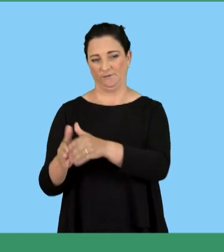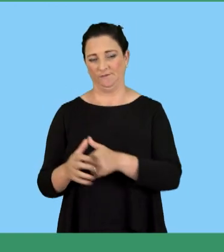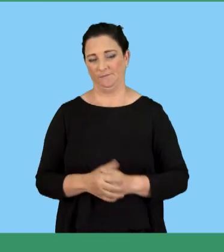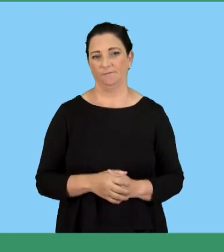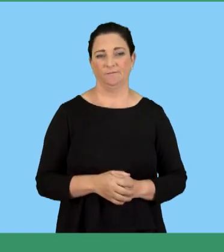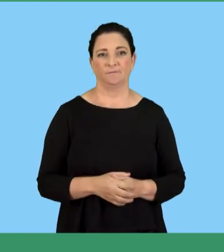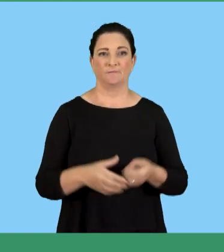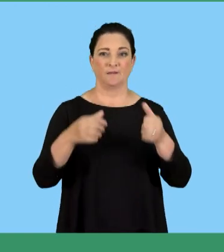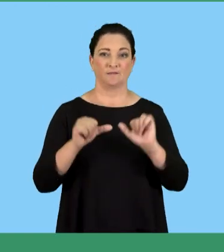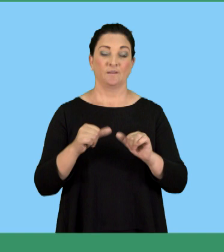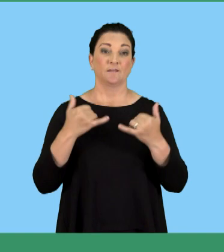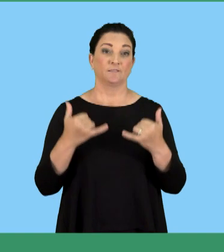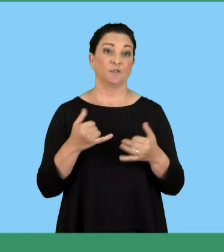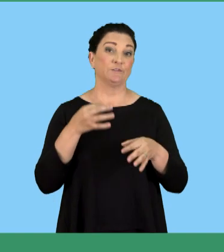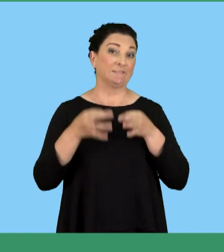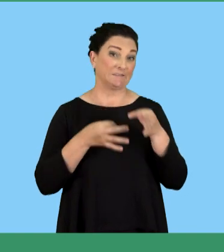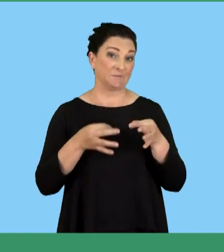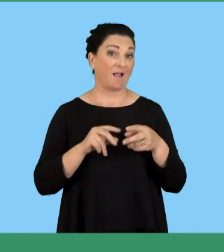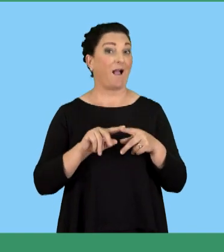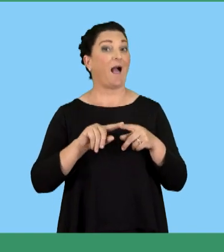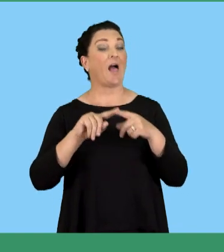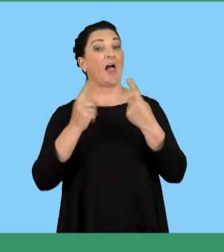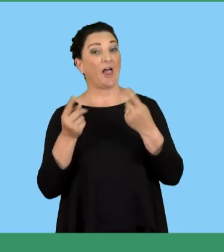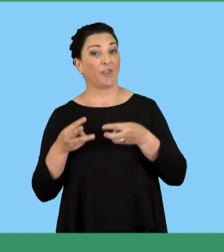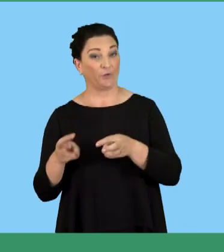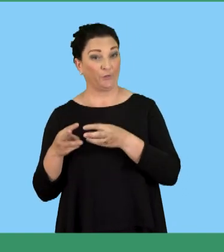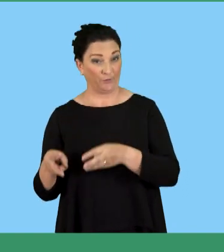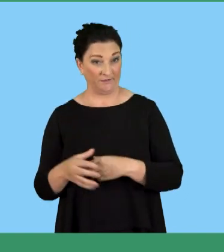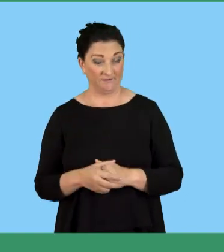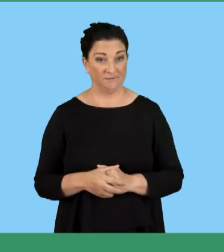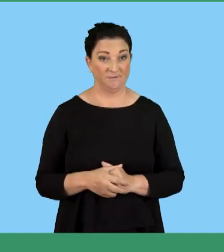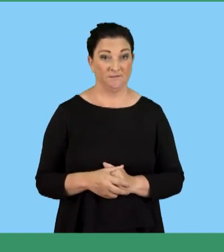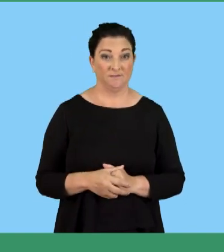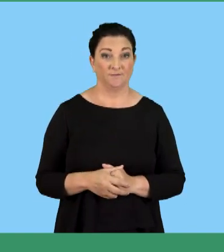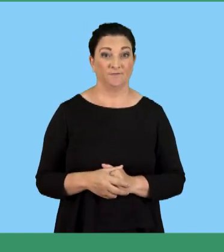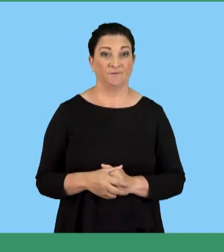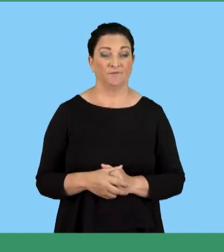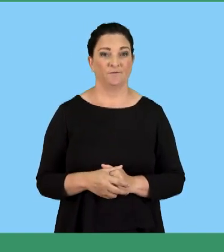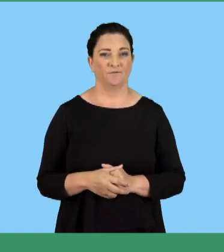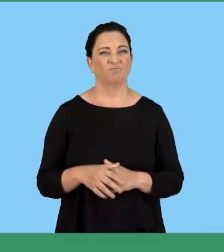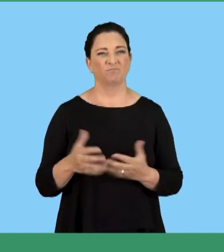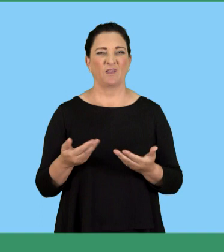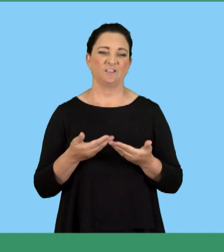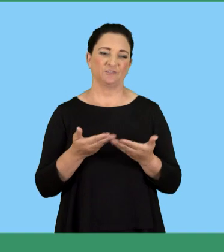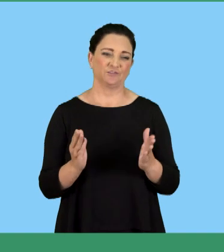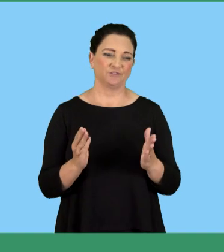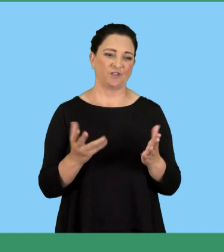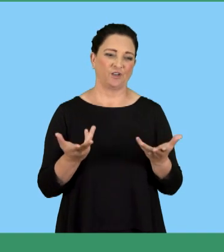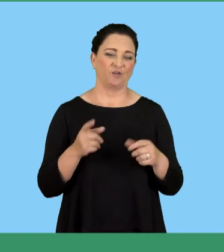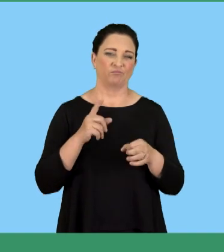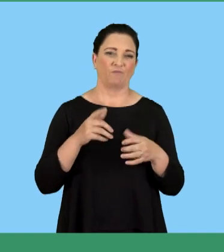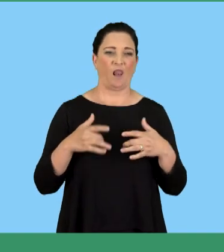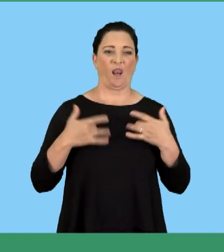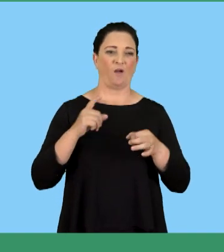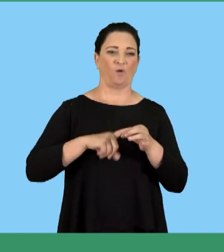the community. Now, let's explain other ways. One, businesses should improve the general quality of life of